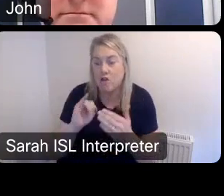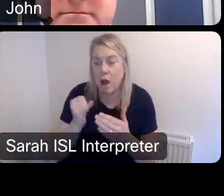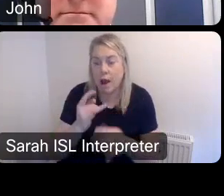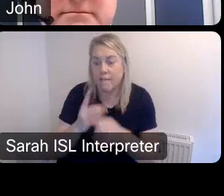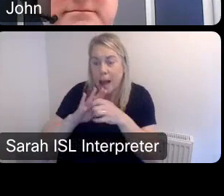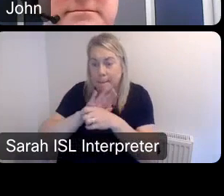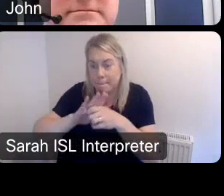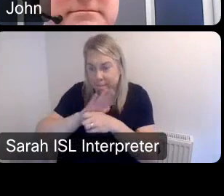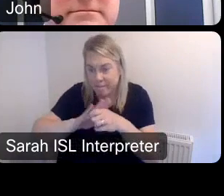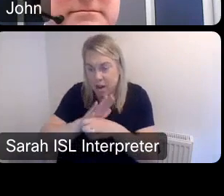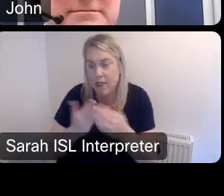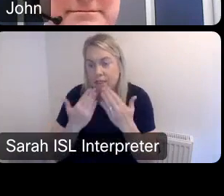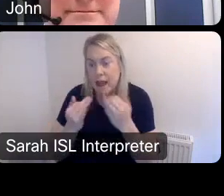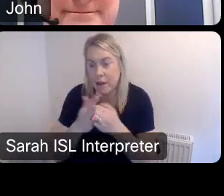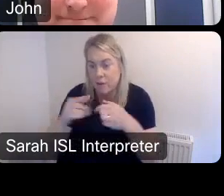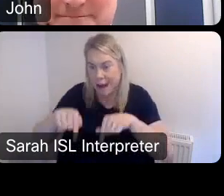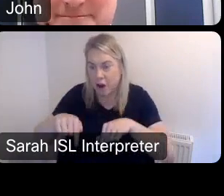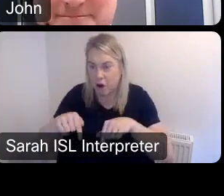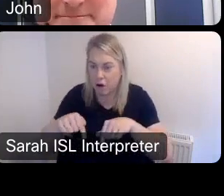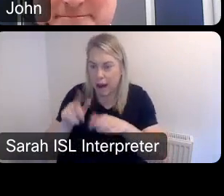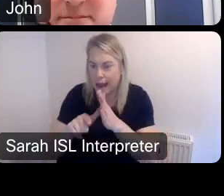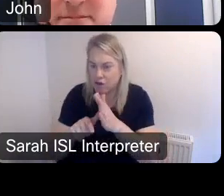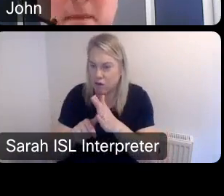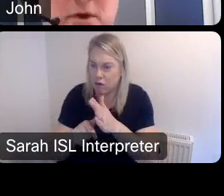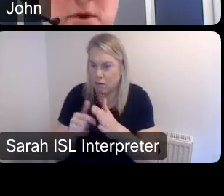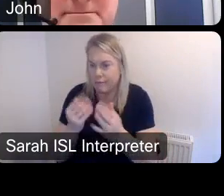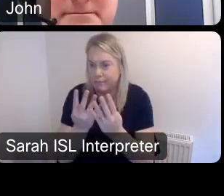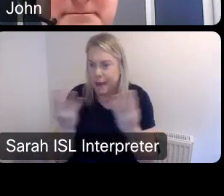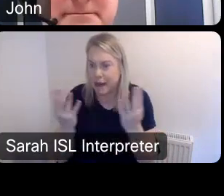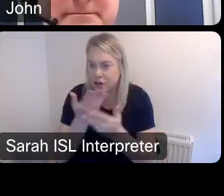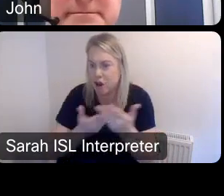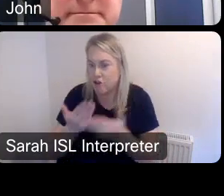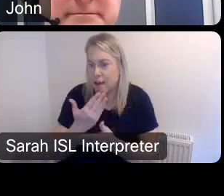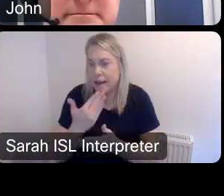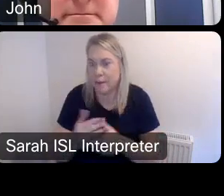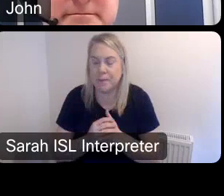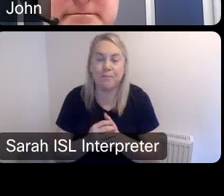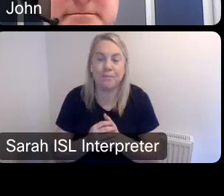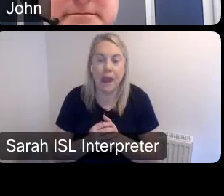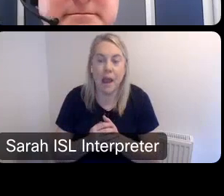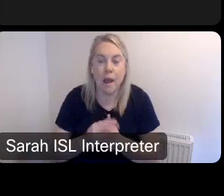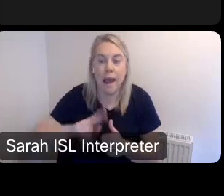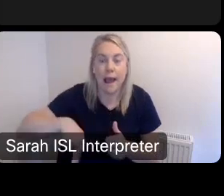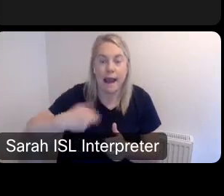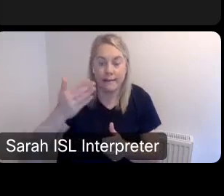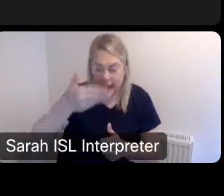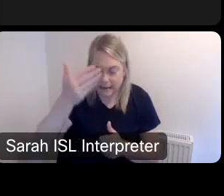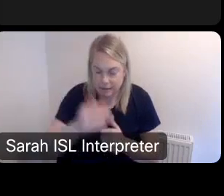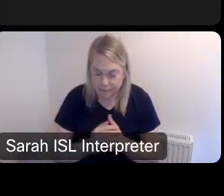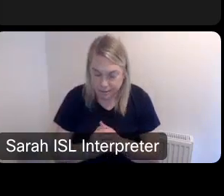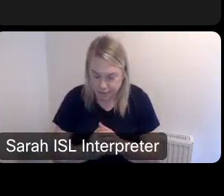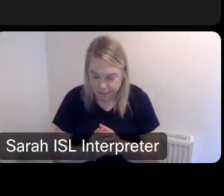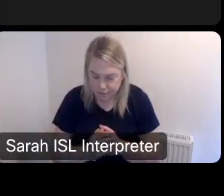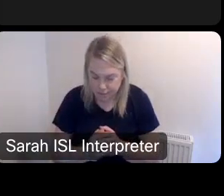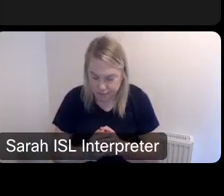And thank you also for staying on for the panel discussion. Okay, we might move on to the next slide.